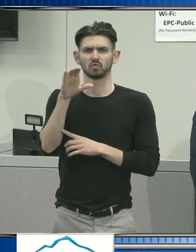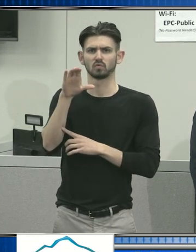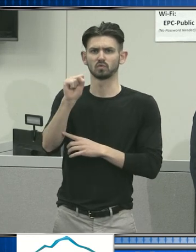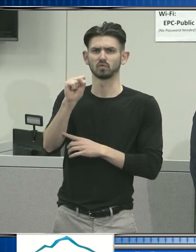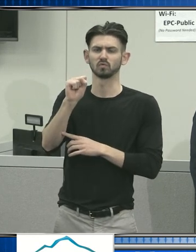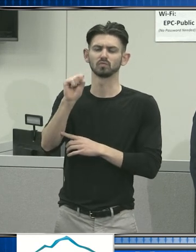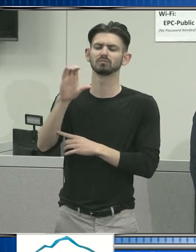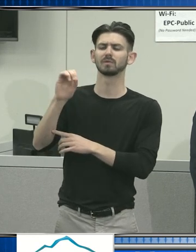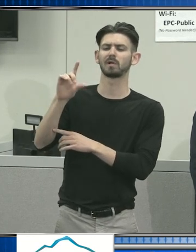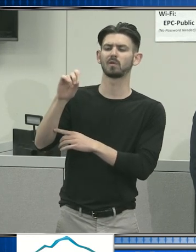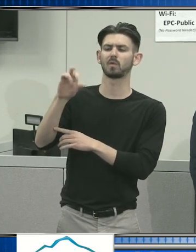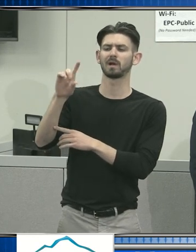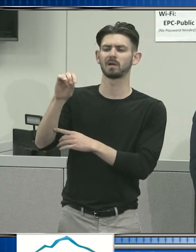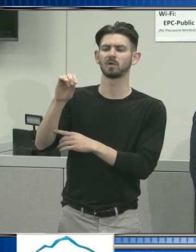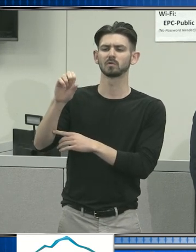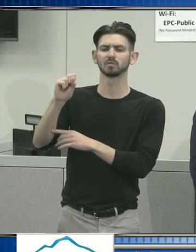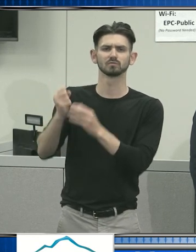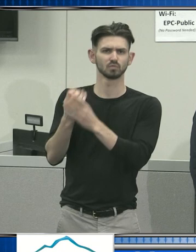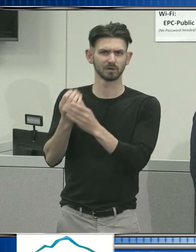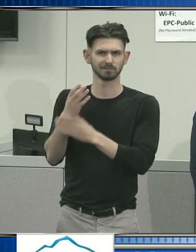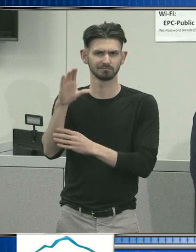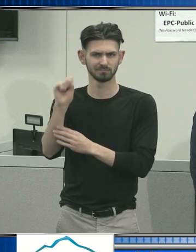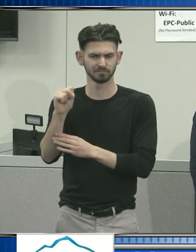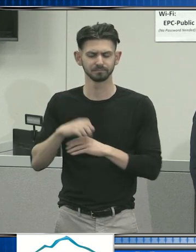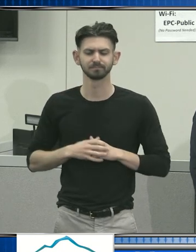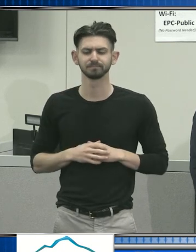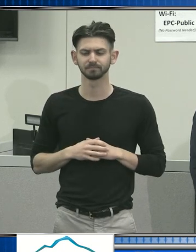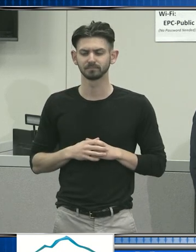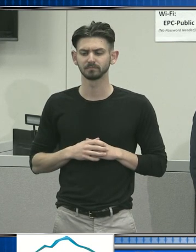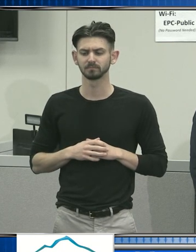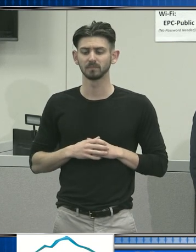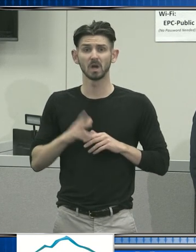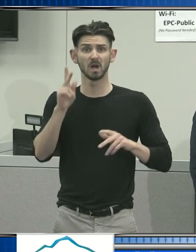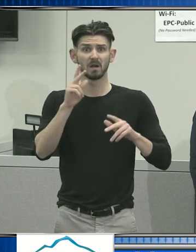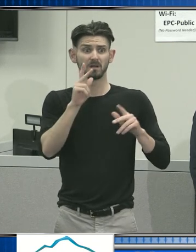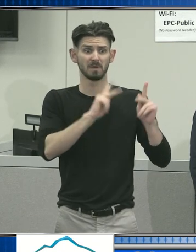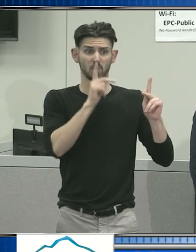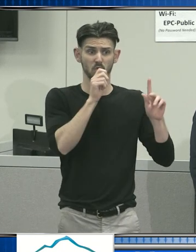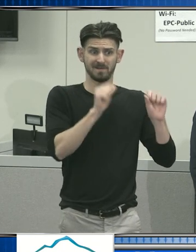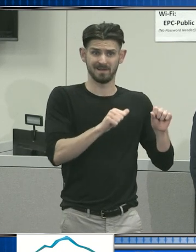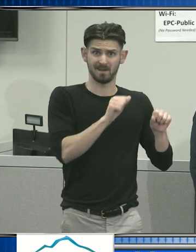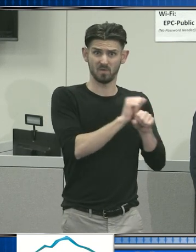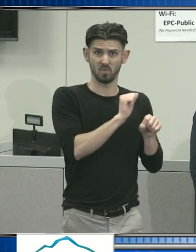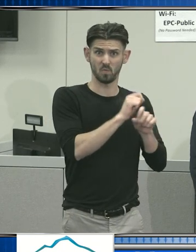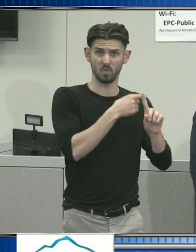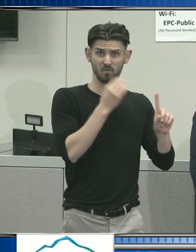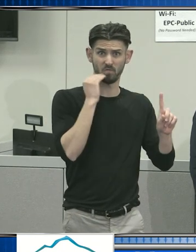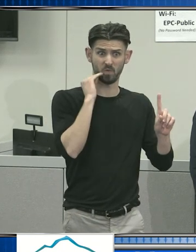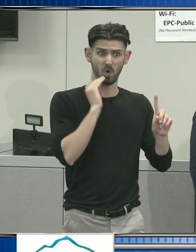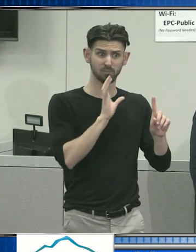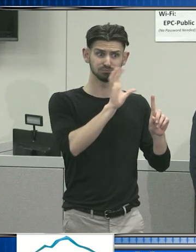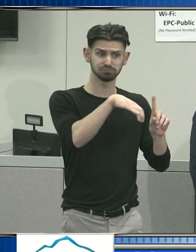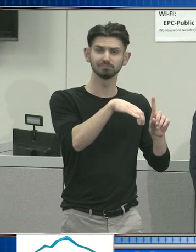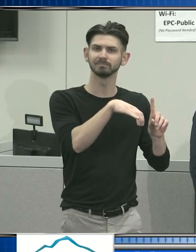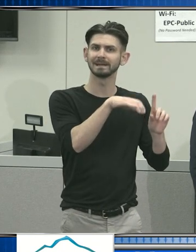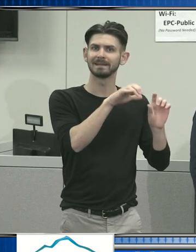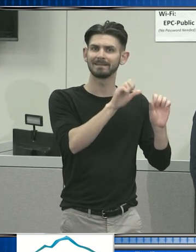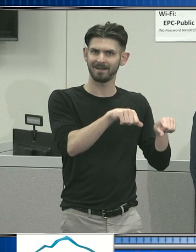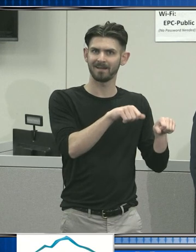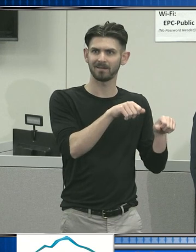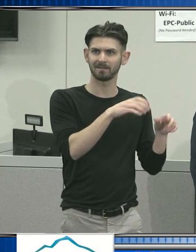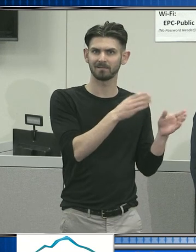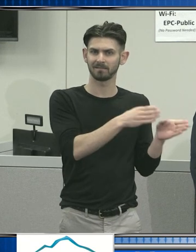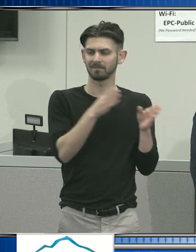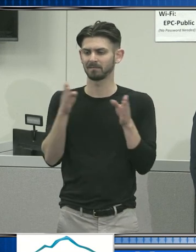A number of our employees that can work from home are working from home. As to the employees that are involved in the